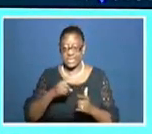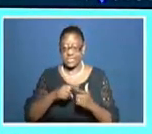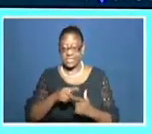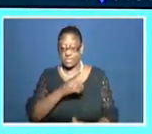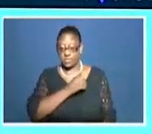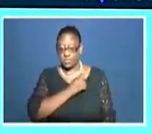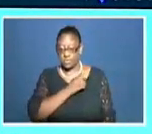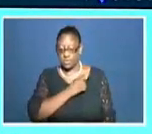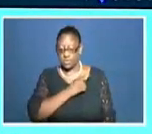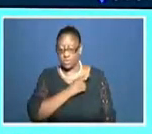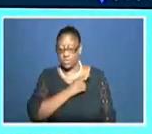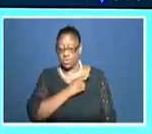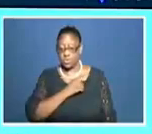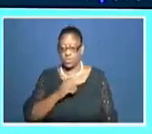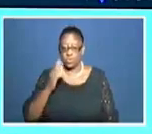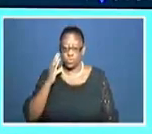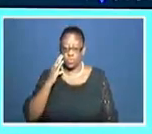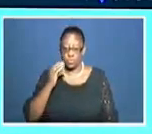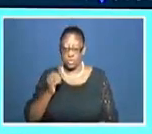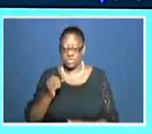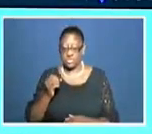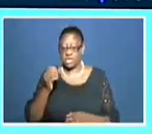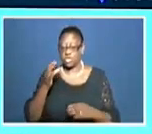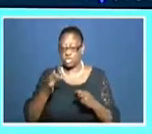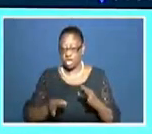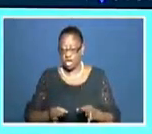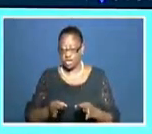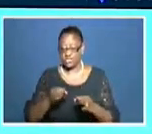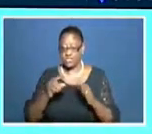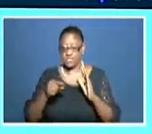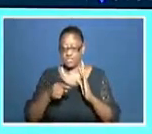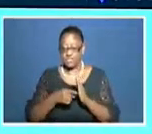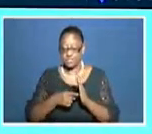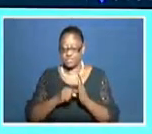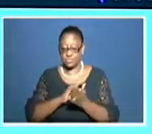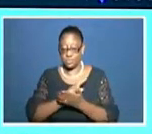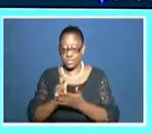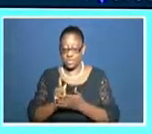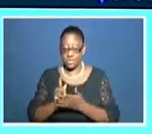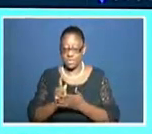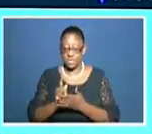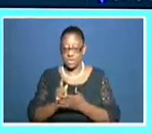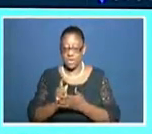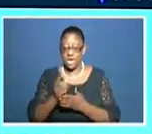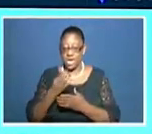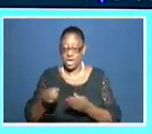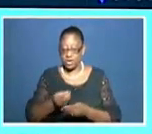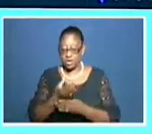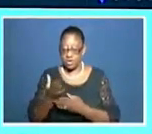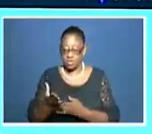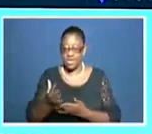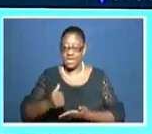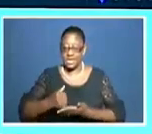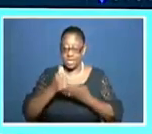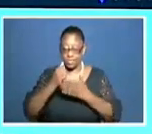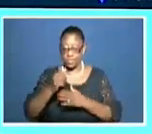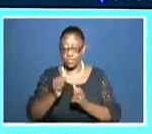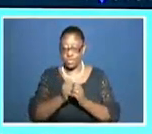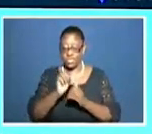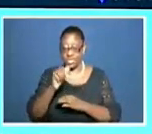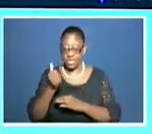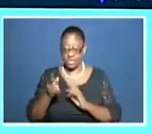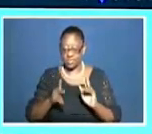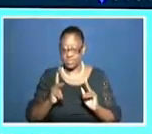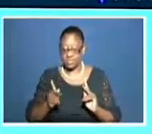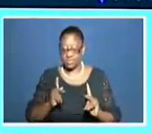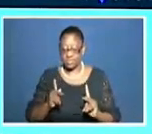charged before senior magistrate Carolyn Vogue Evans this afternoon, is accused of offering and conspiring with others to induce a